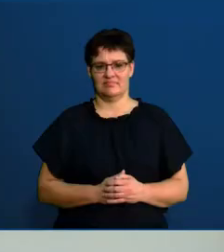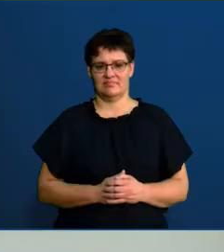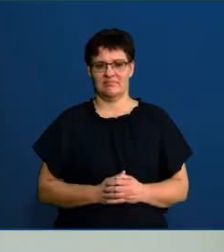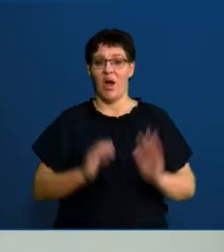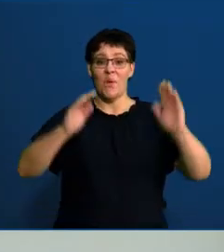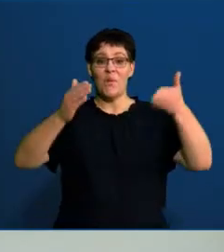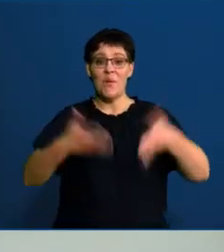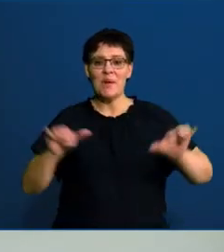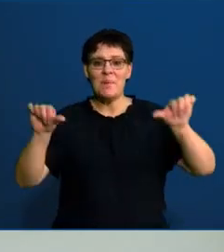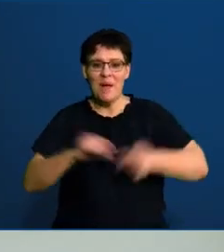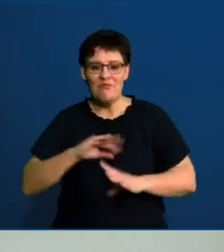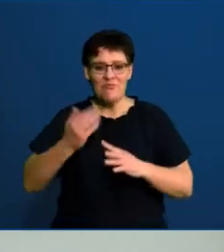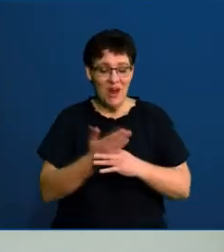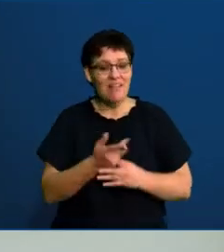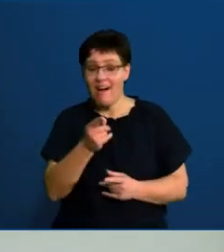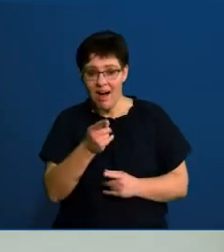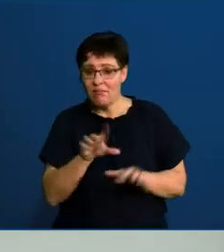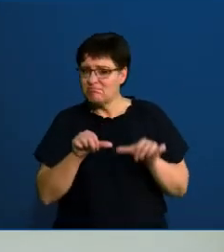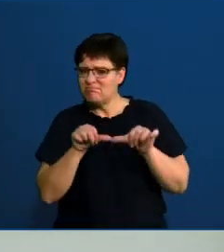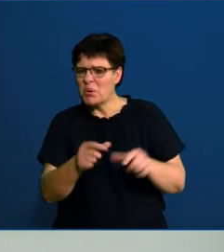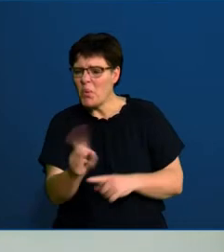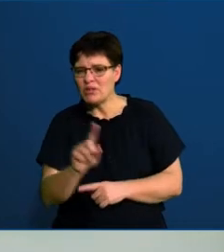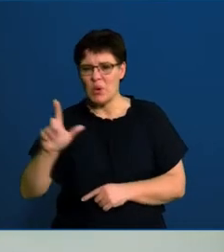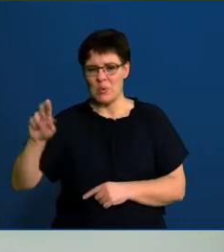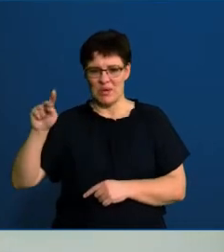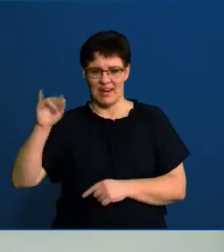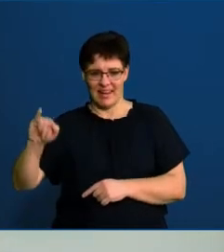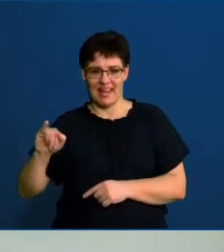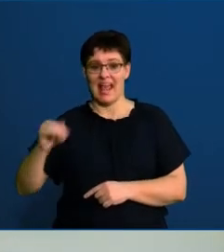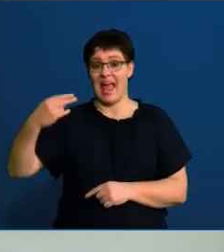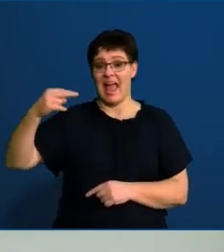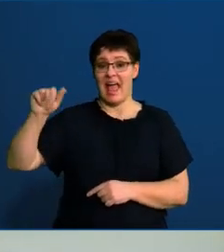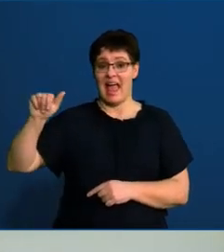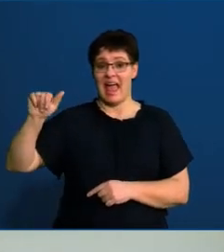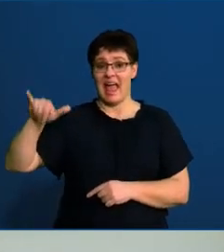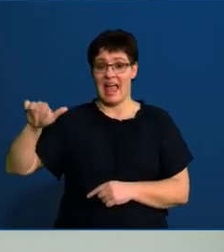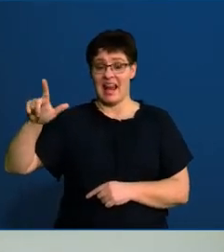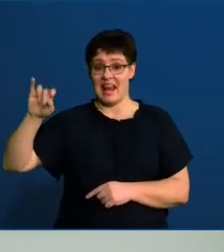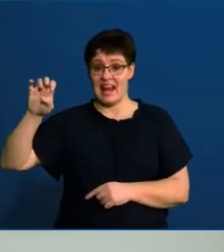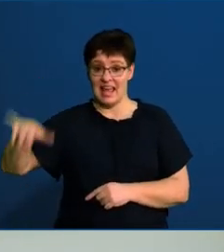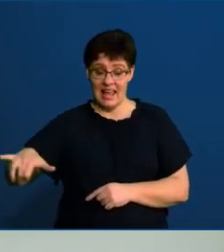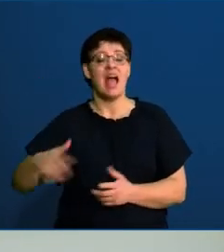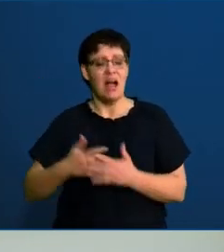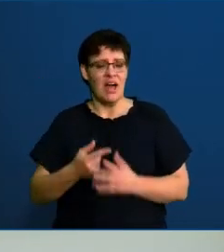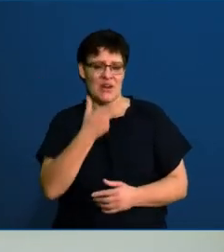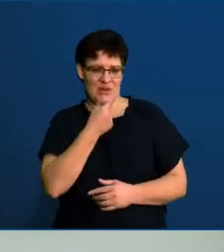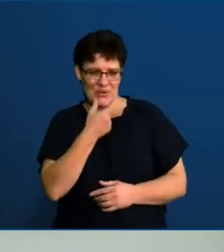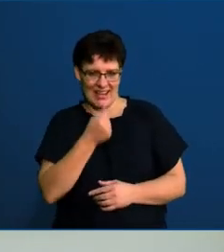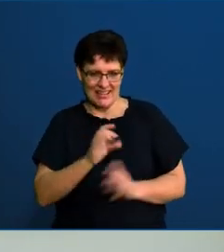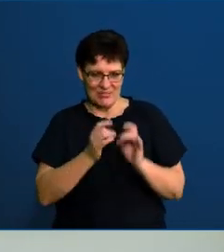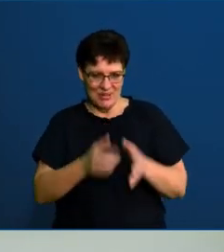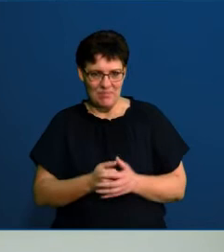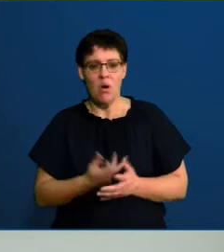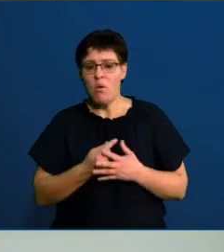Welcome back from the break, guys. You are still hanging out with Looney, Haley, and Nicolene, and we're assisting you with your exam guide for Maths